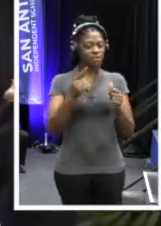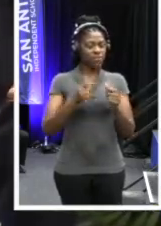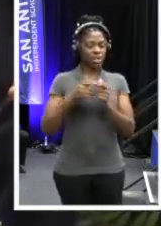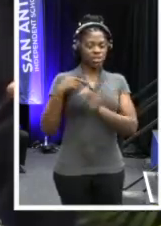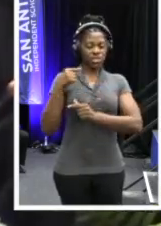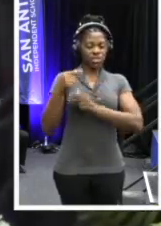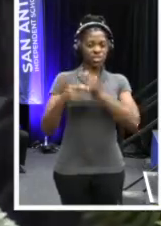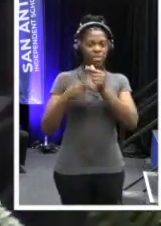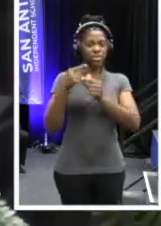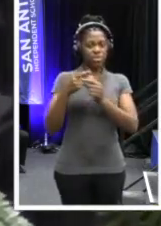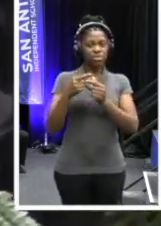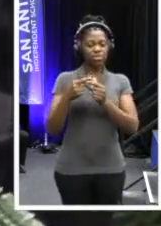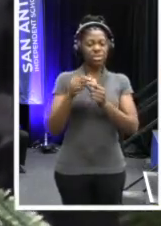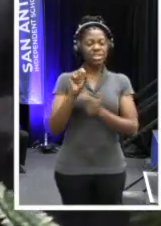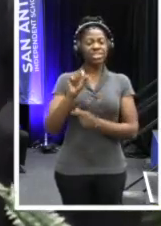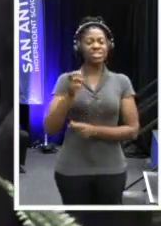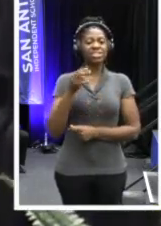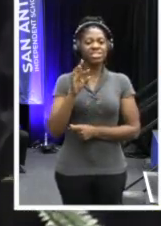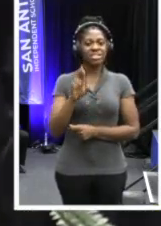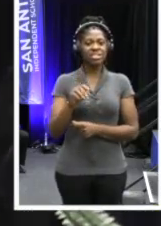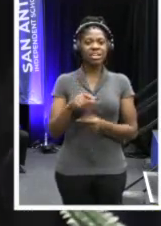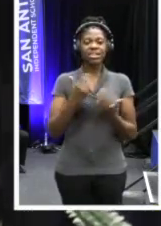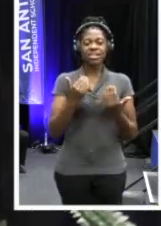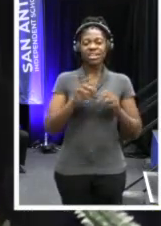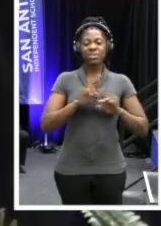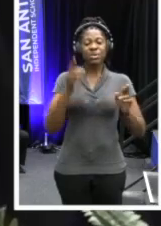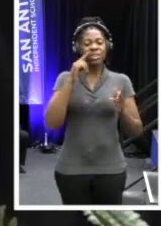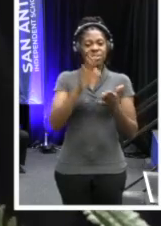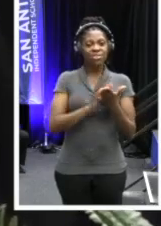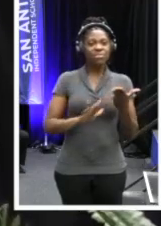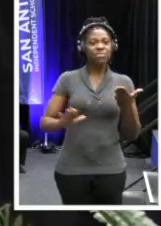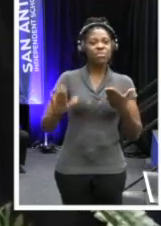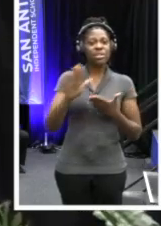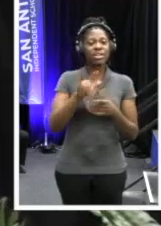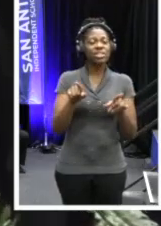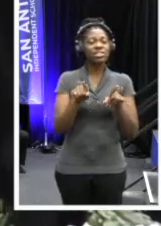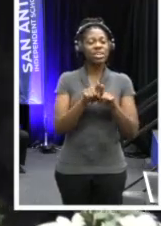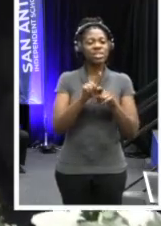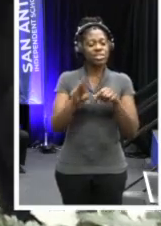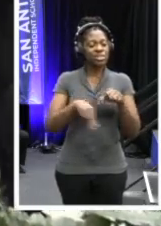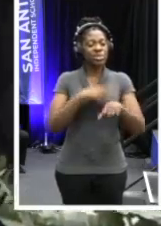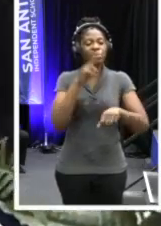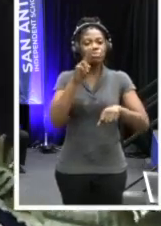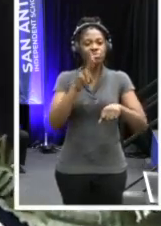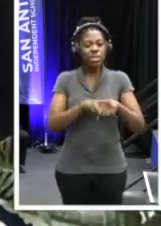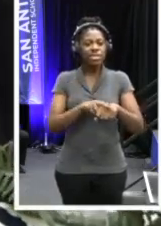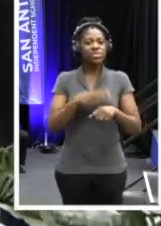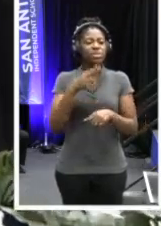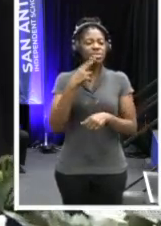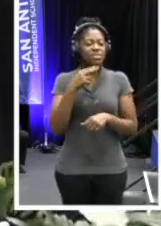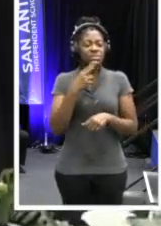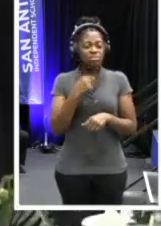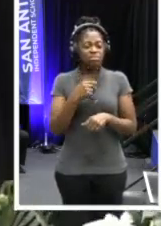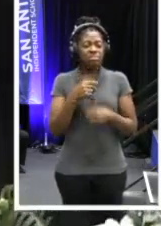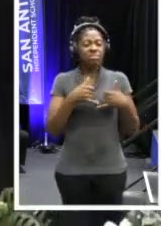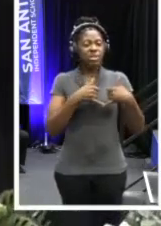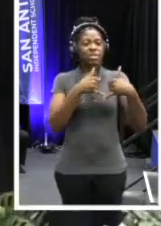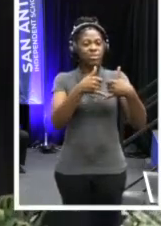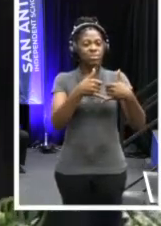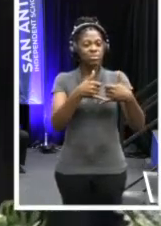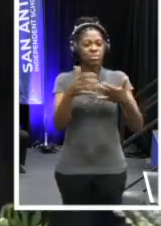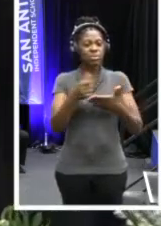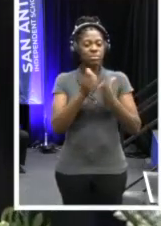first-generation scholar. He is a College Board National Hispanic Recognition awardee and